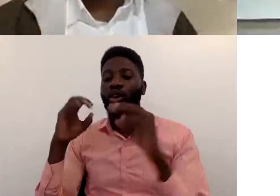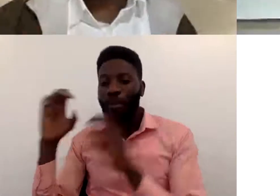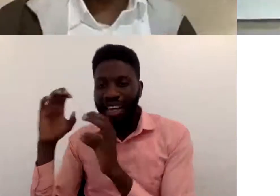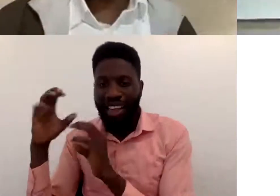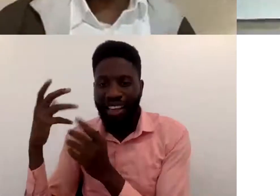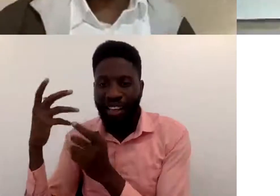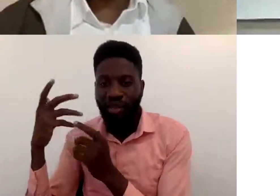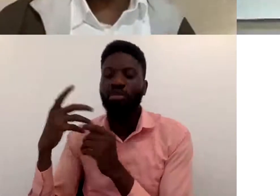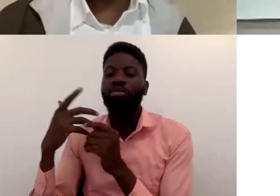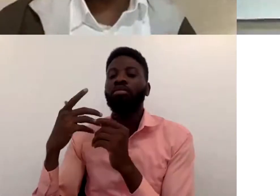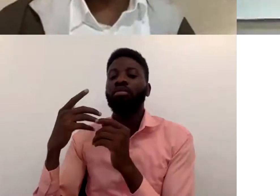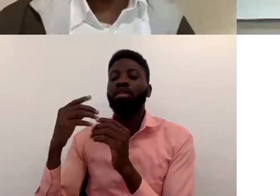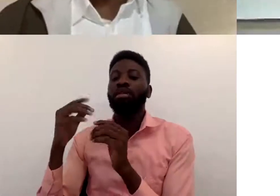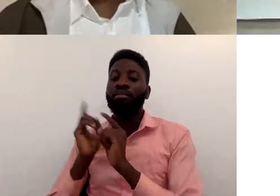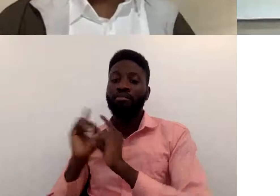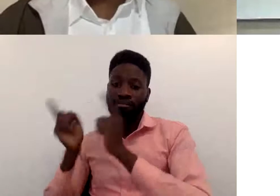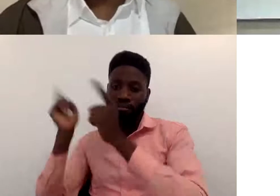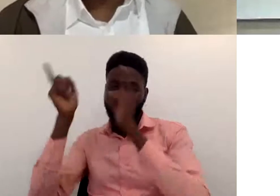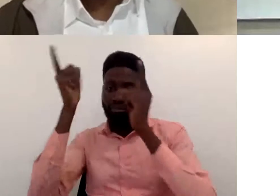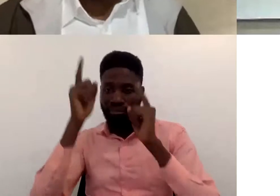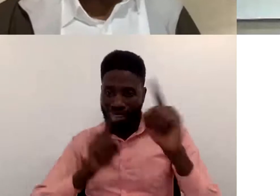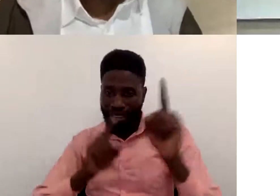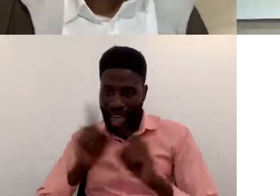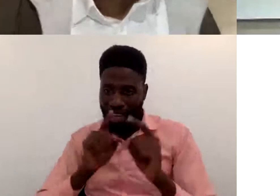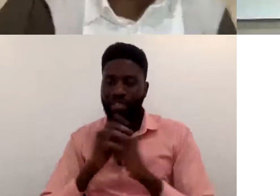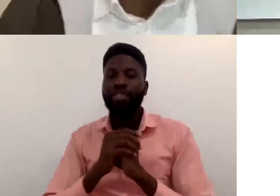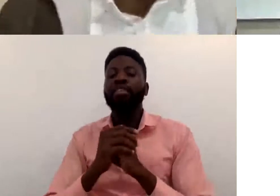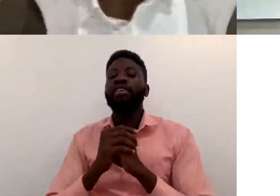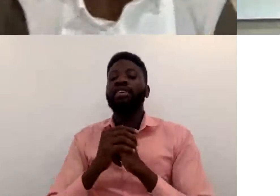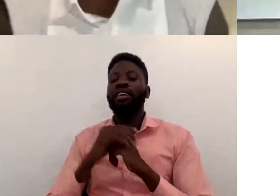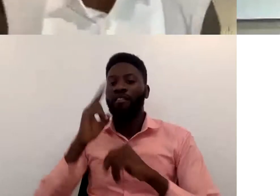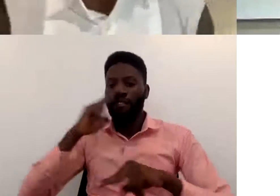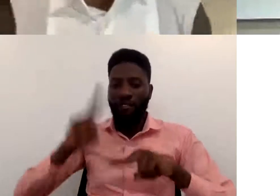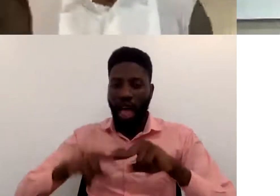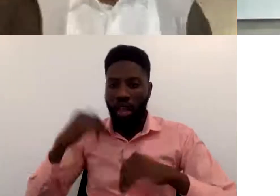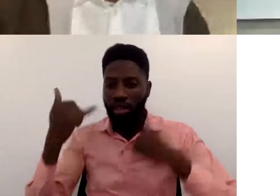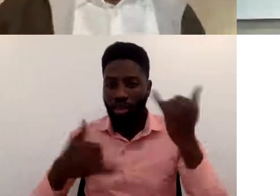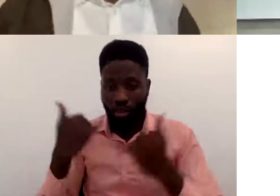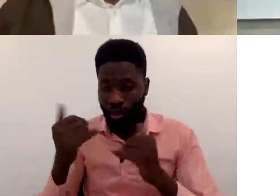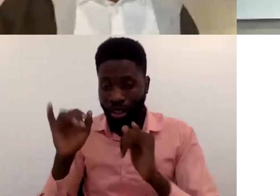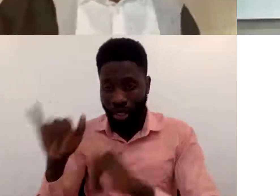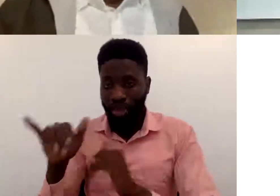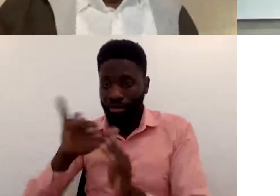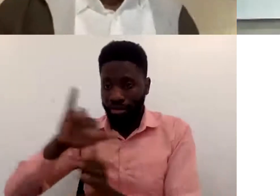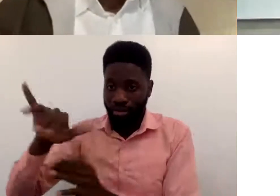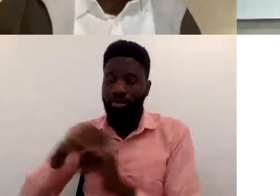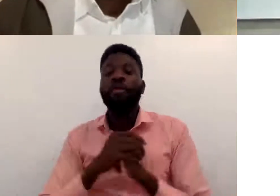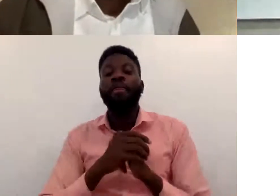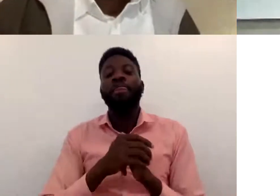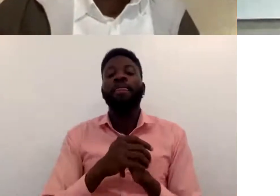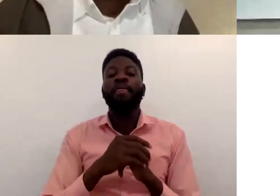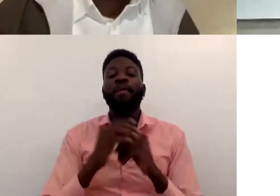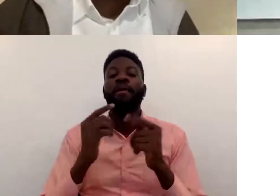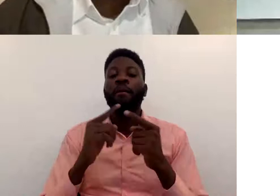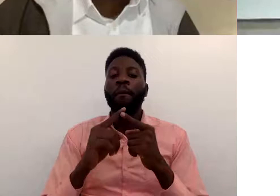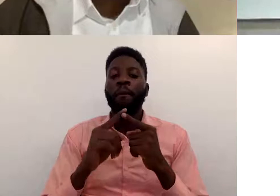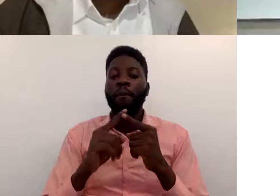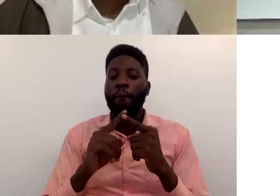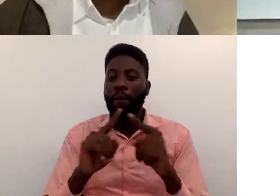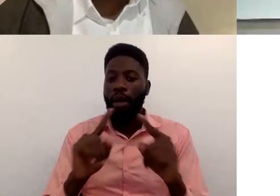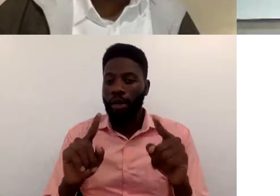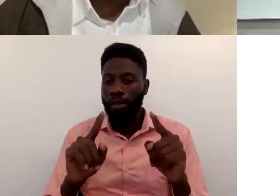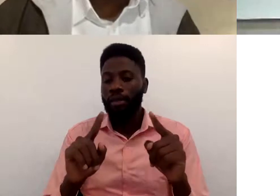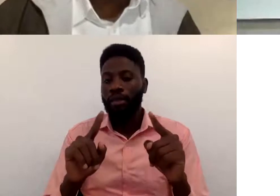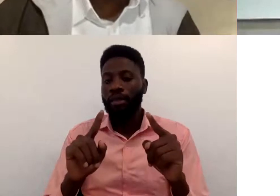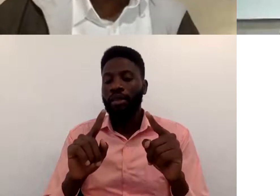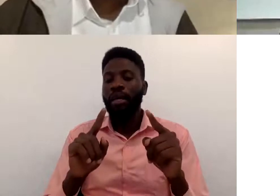communication, moving from one place to another, having fun and enjoying. There are several paths that